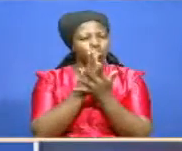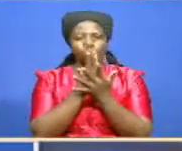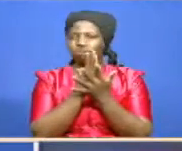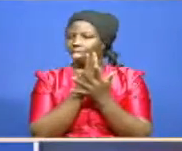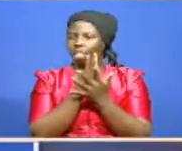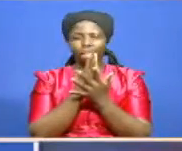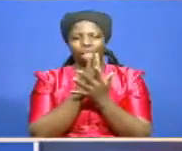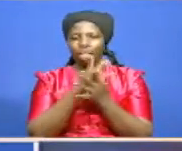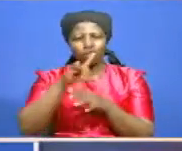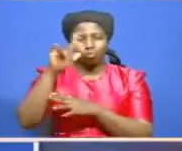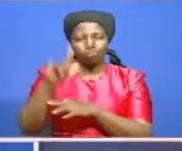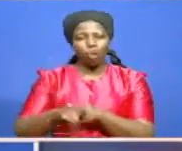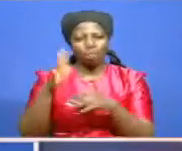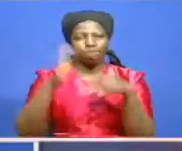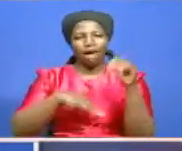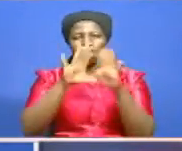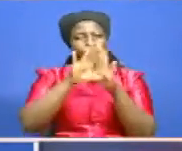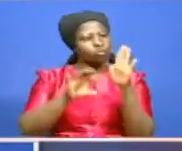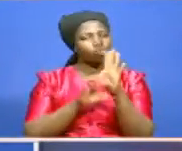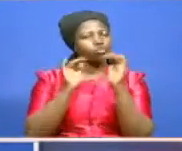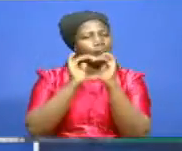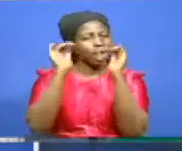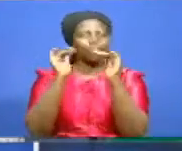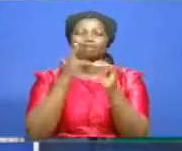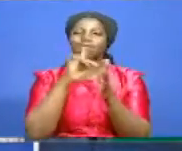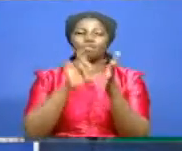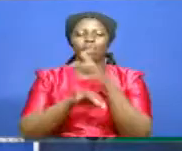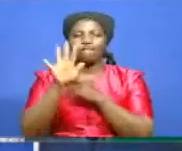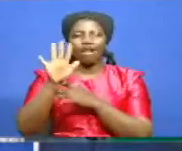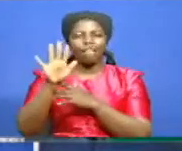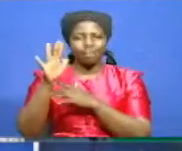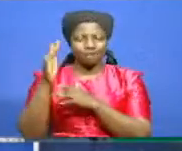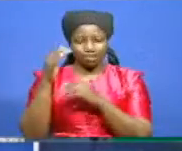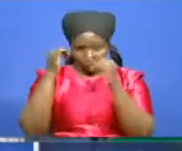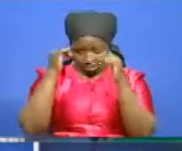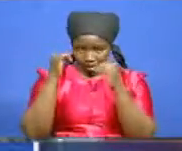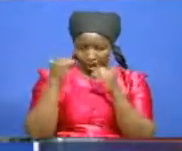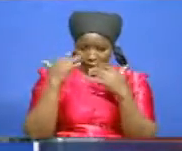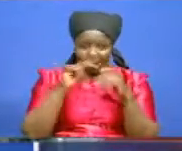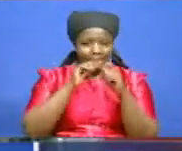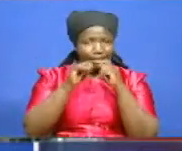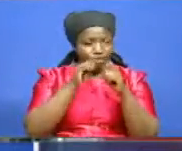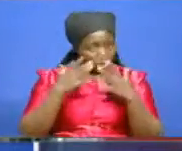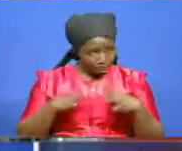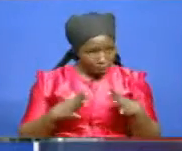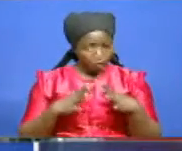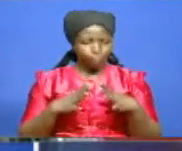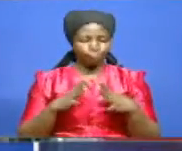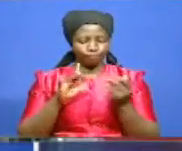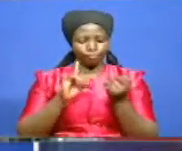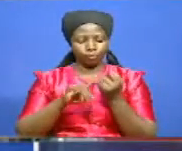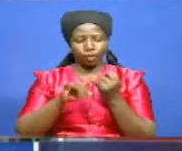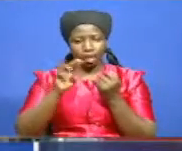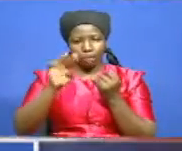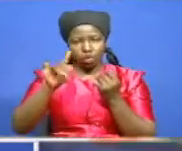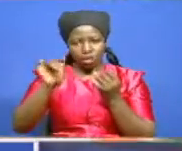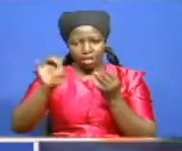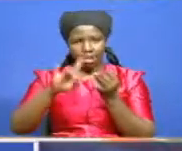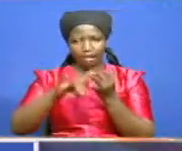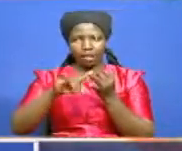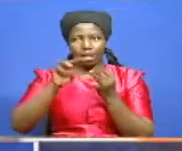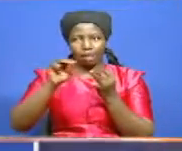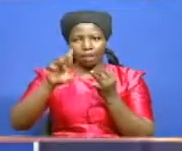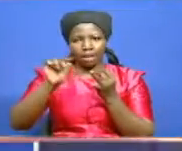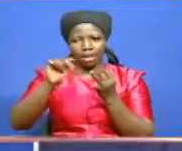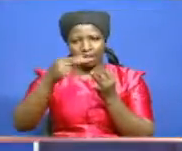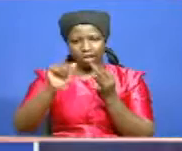constitutional threshold. They added that the 5 candidates, Professor Patricia Mbote, Appellate Judge Martha Koome, Justice Saidi